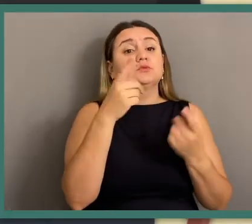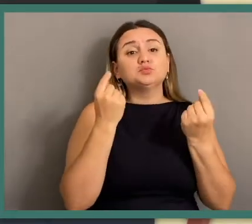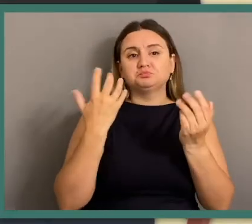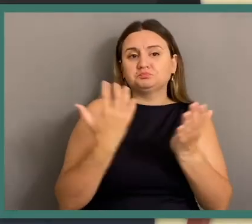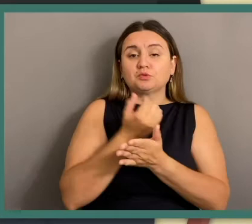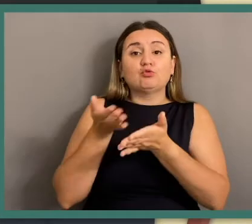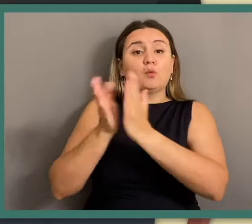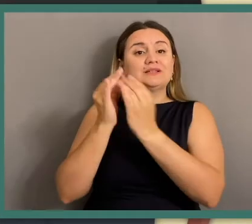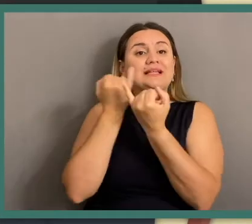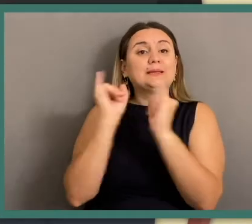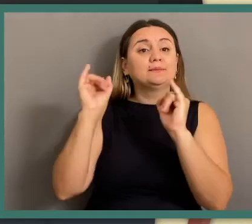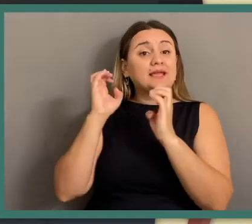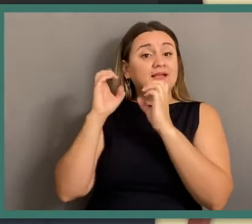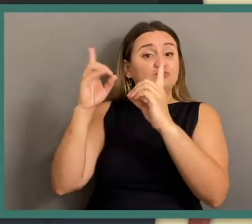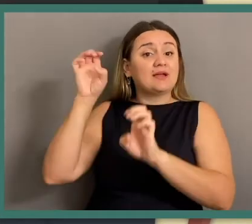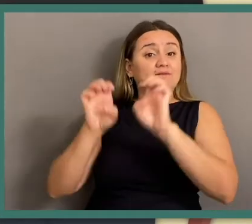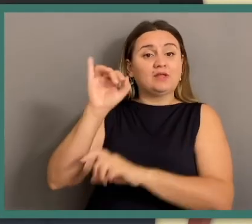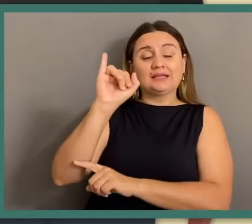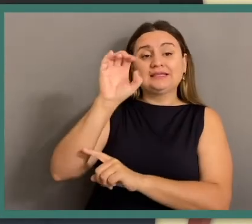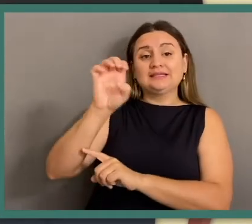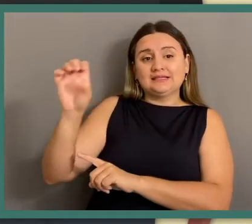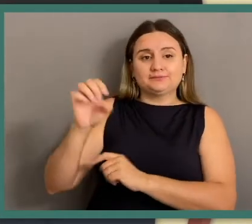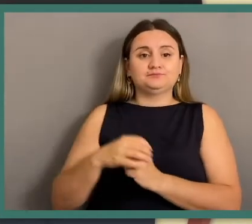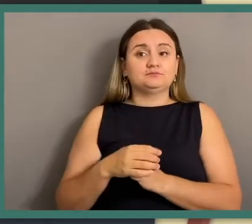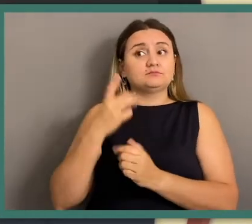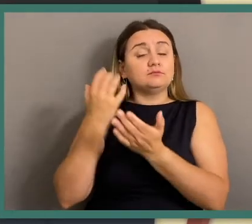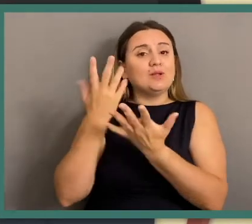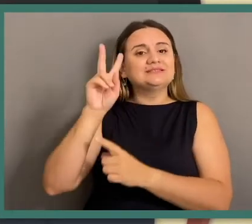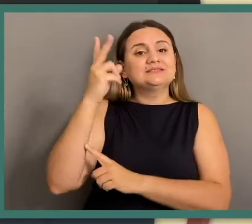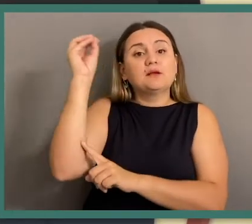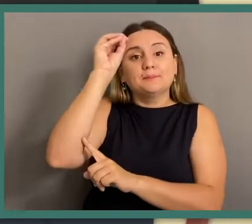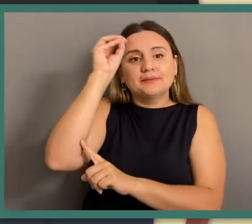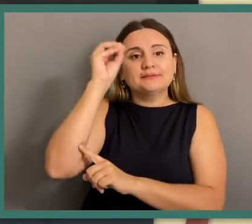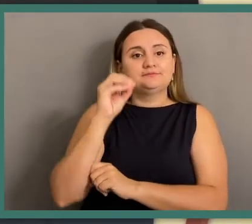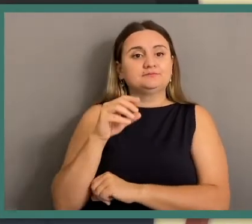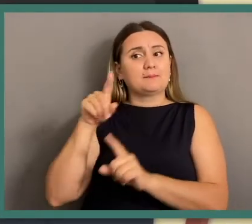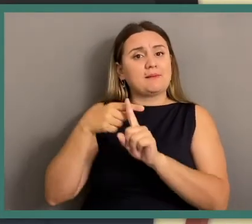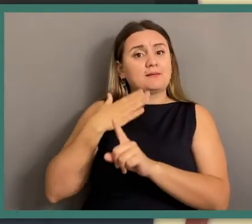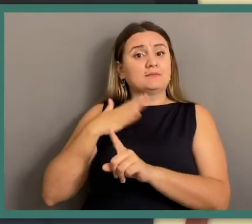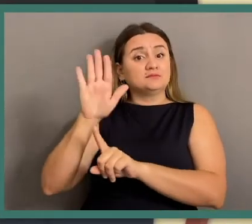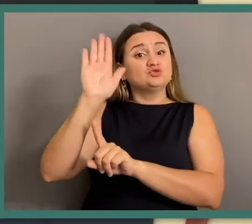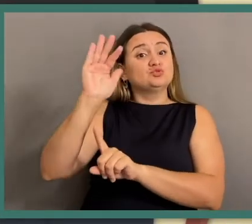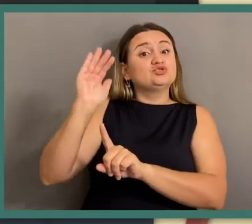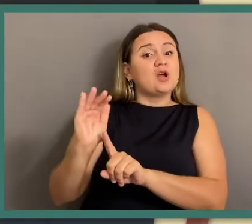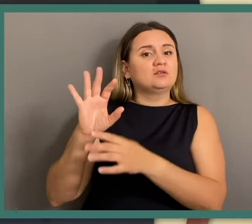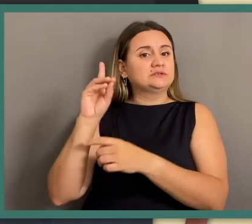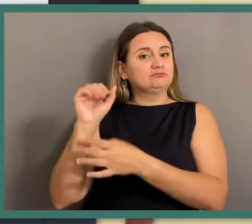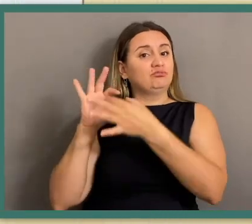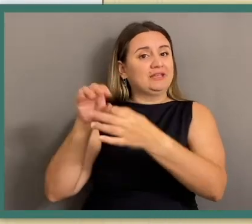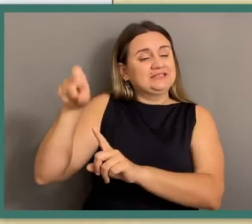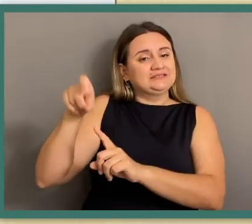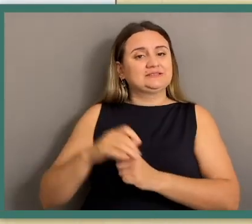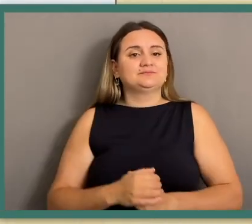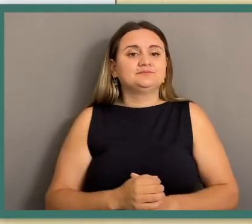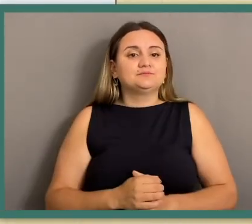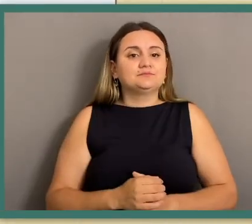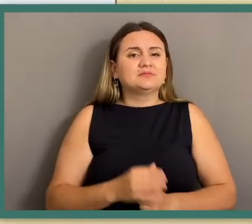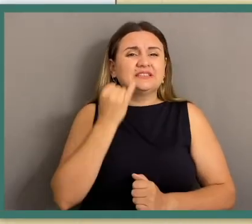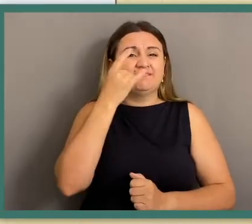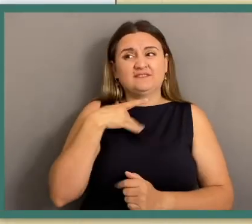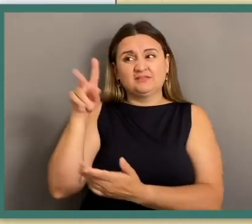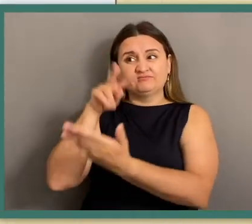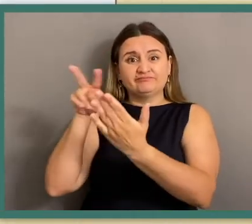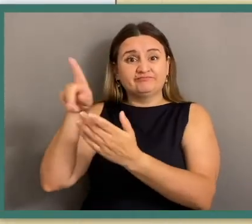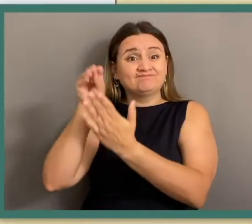an independent educational evaluation to get a second opinion on your child's disability-related needs. If you agree with the data